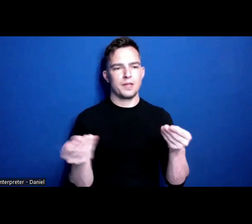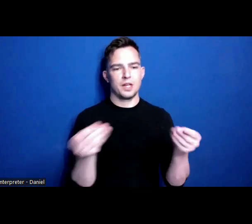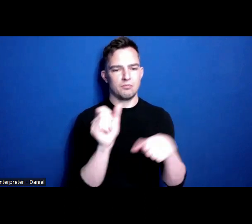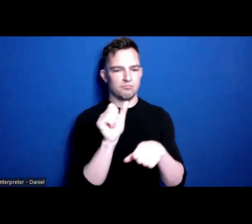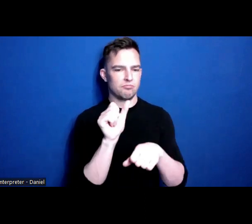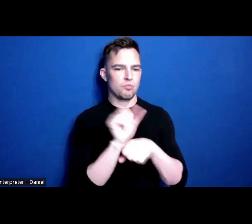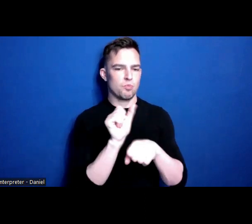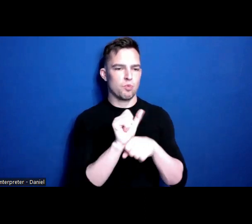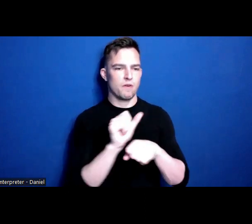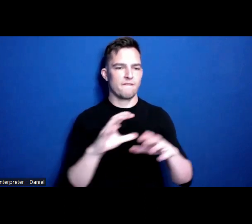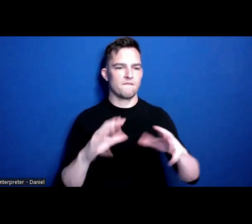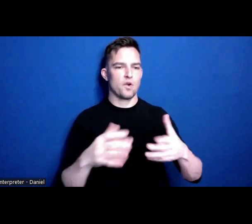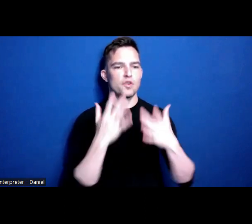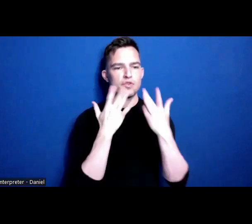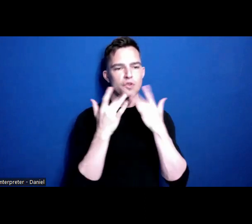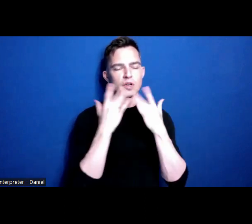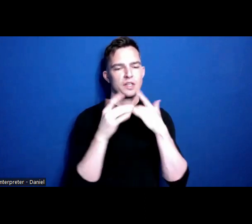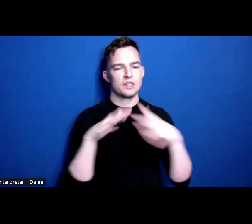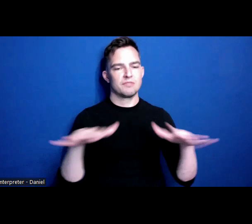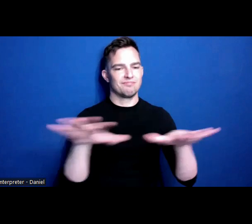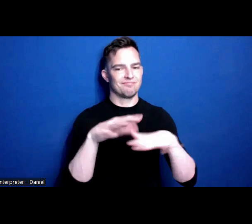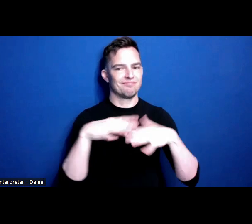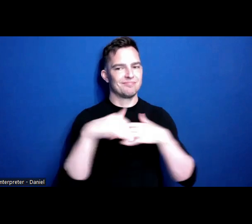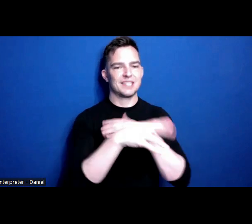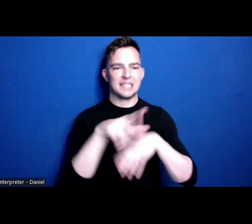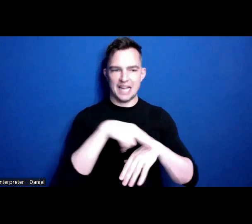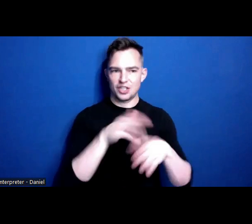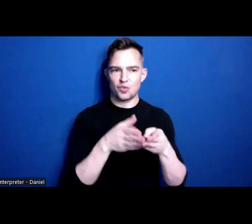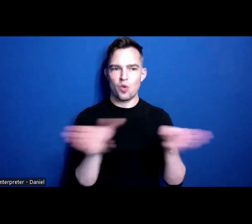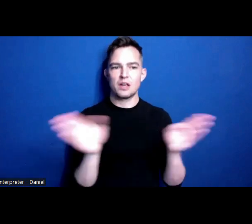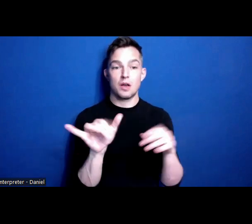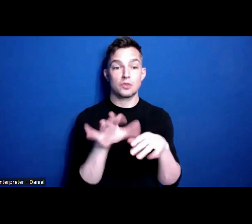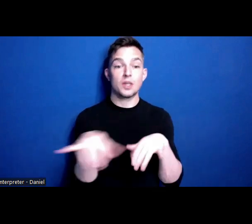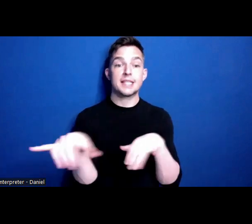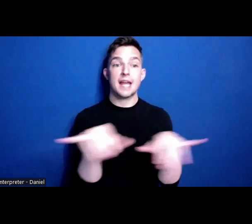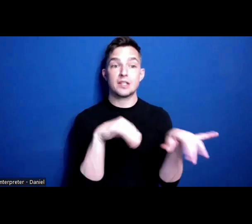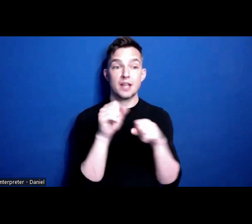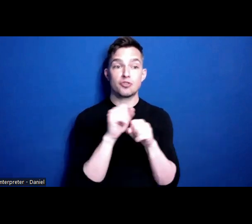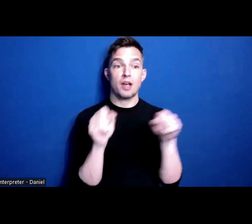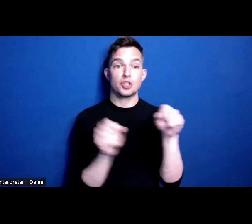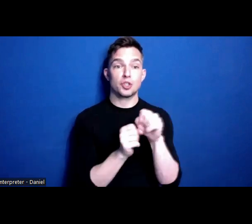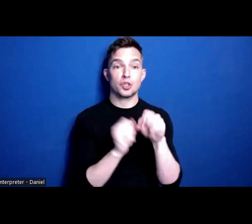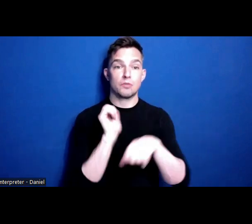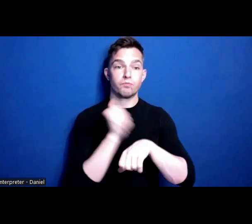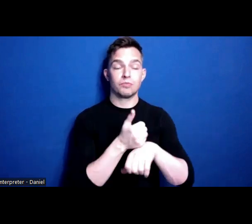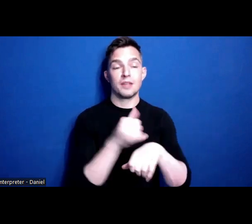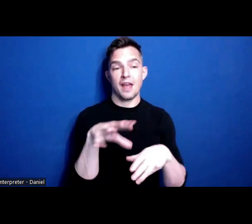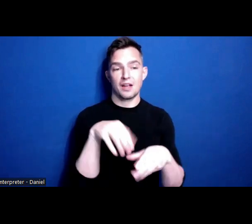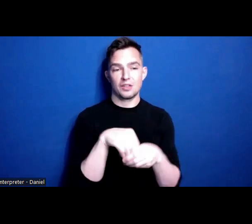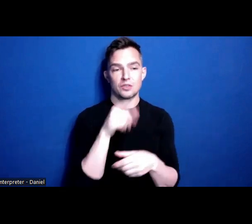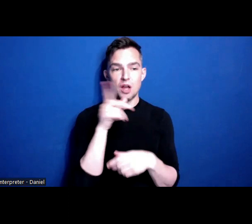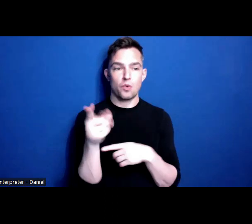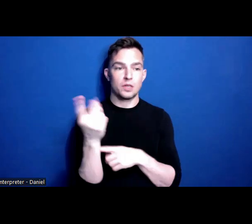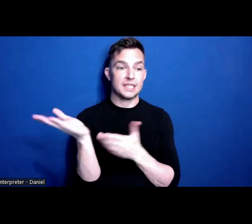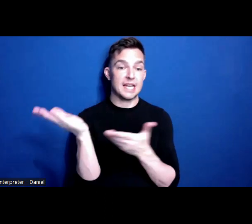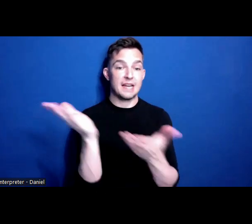we're experiencing throughout the nation. And we're also seeking a standardized structure that includes not only delivery